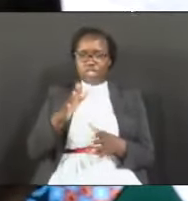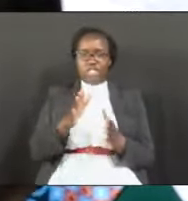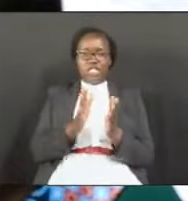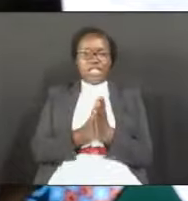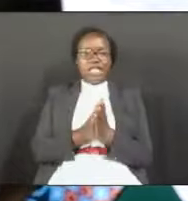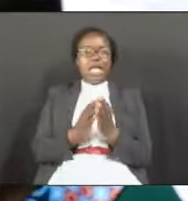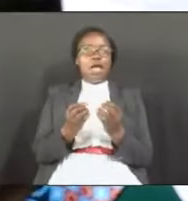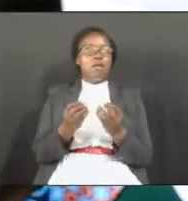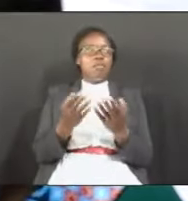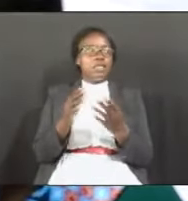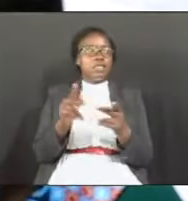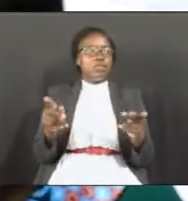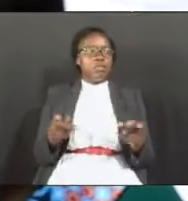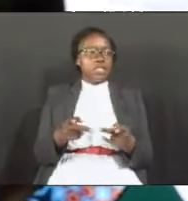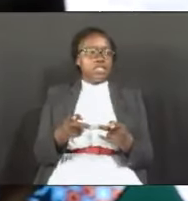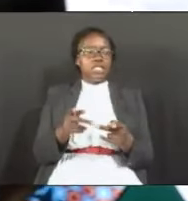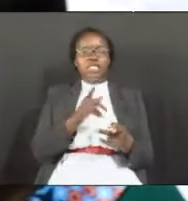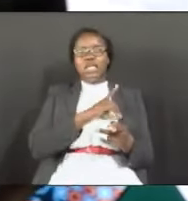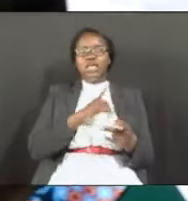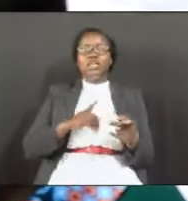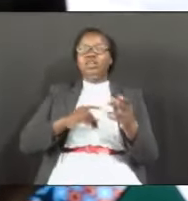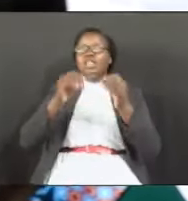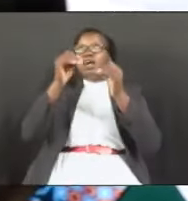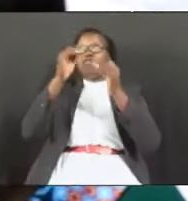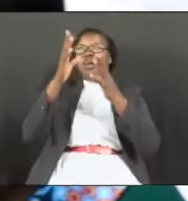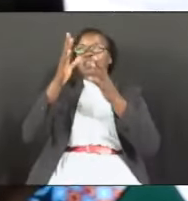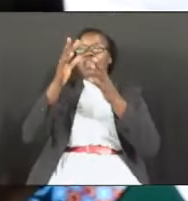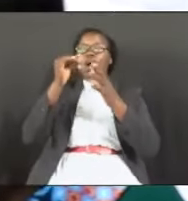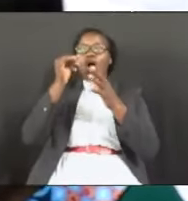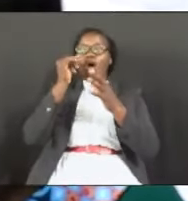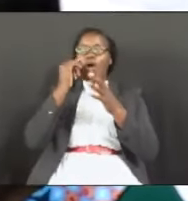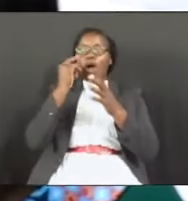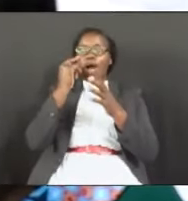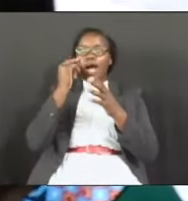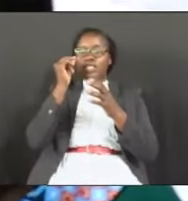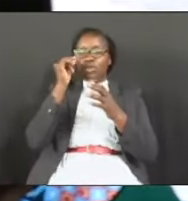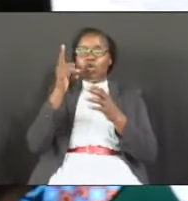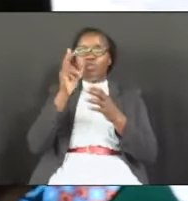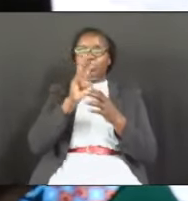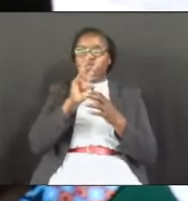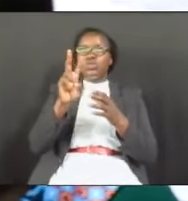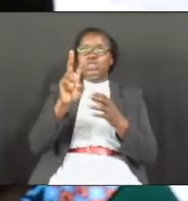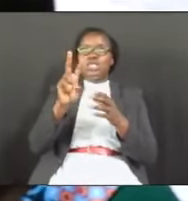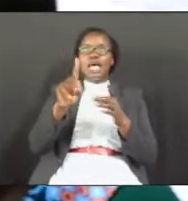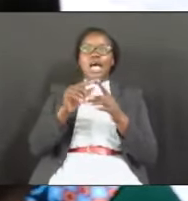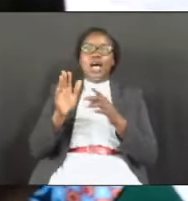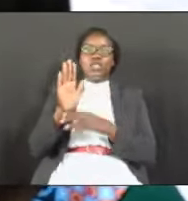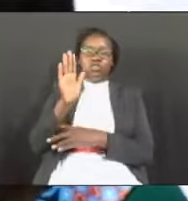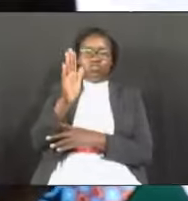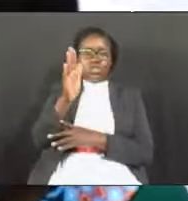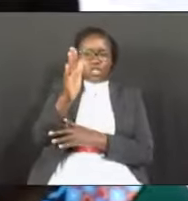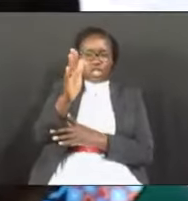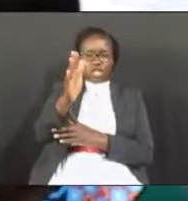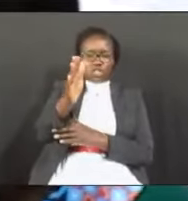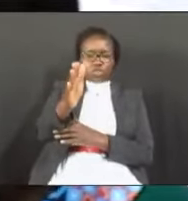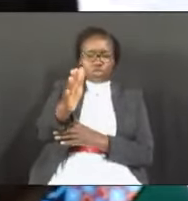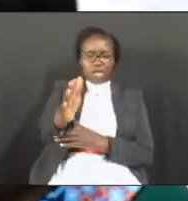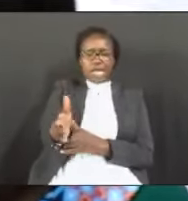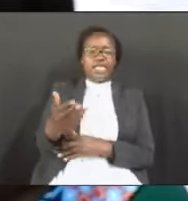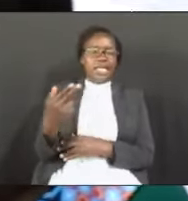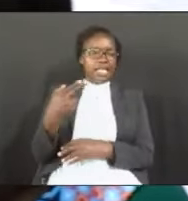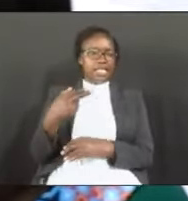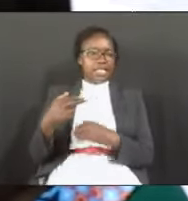wilderness experiences. Lord, help us our eyes to open to see as you stretch your hand and